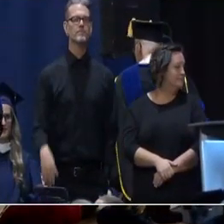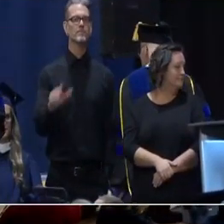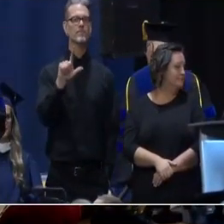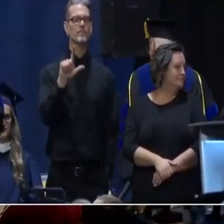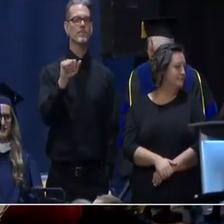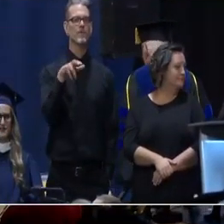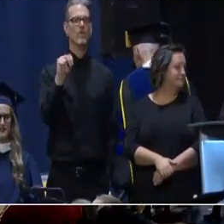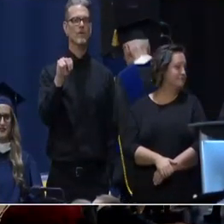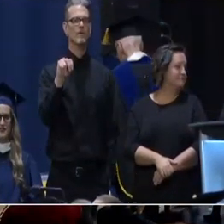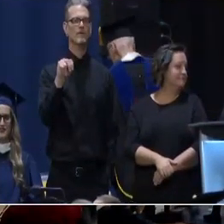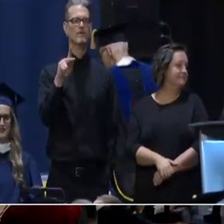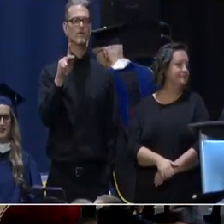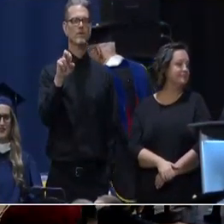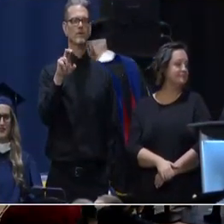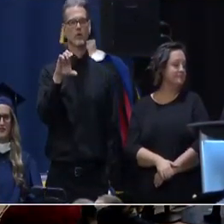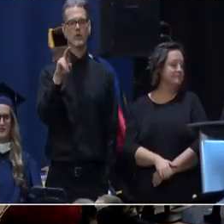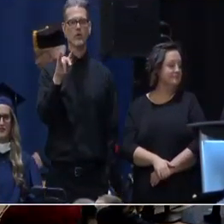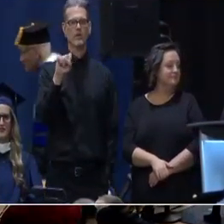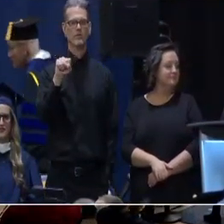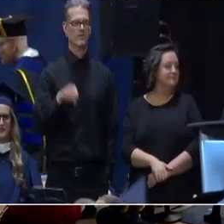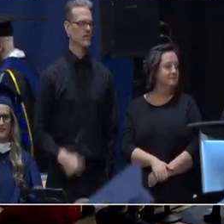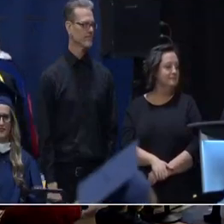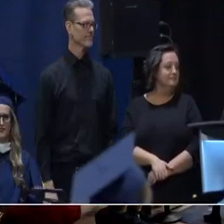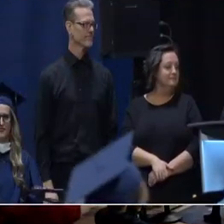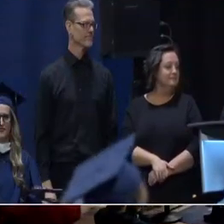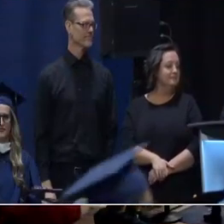Lauren Curtis.